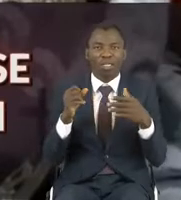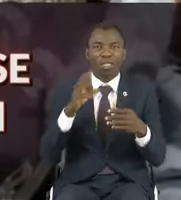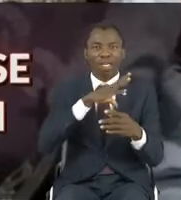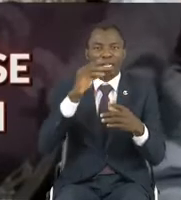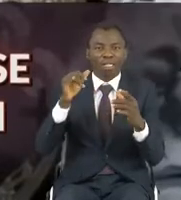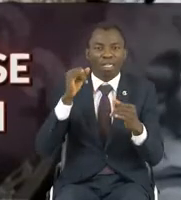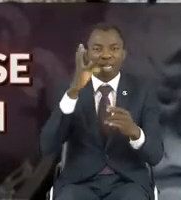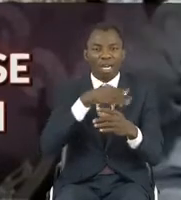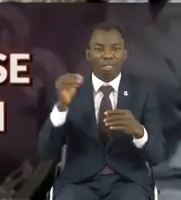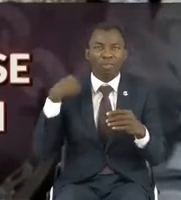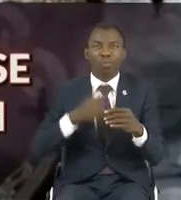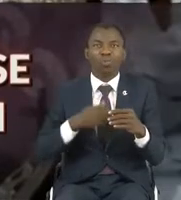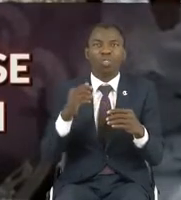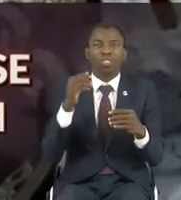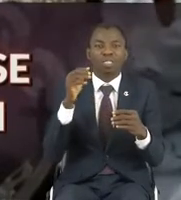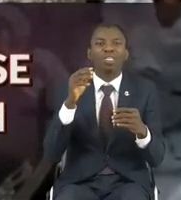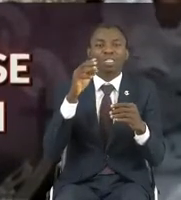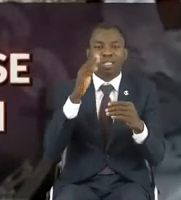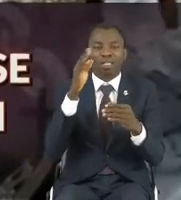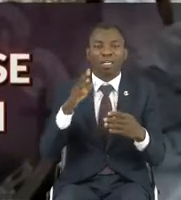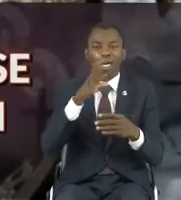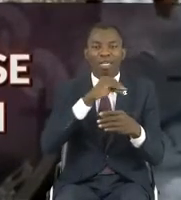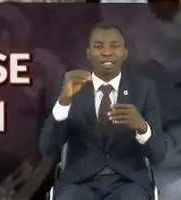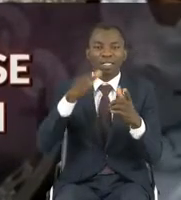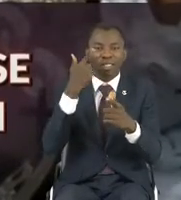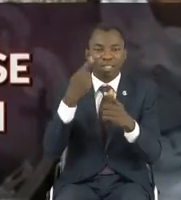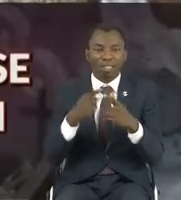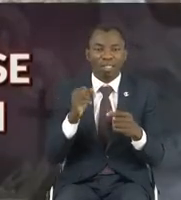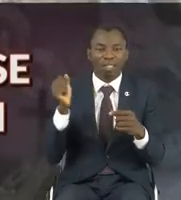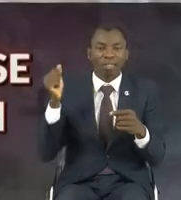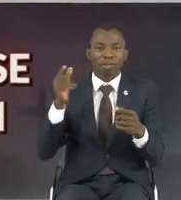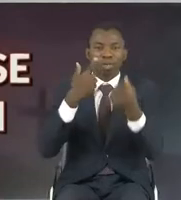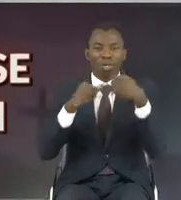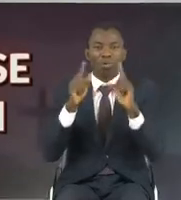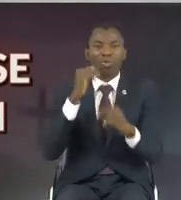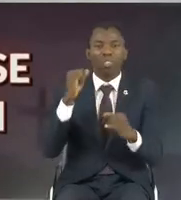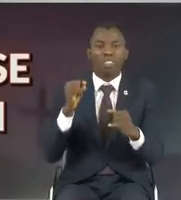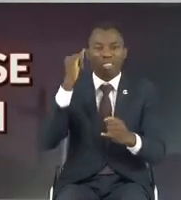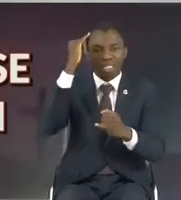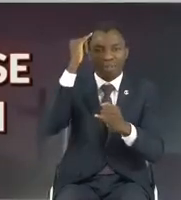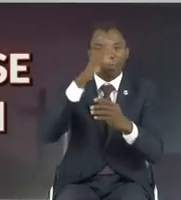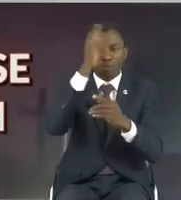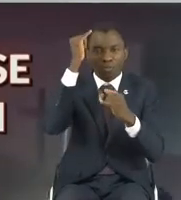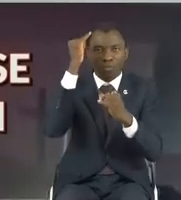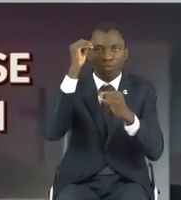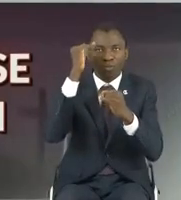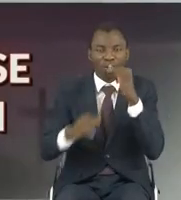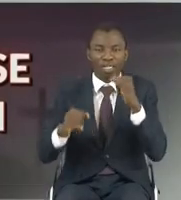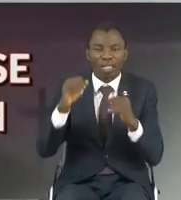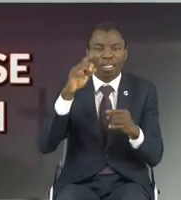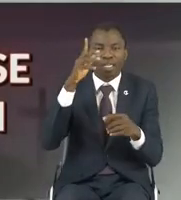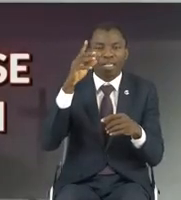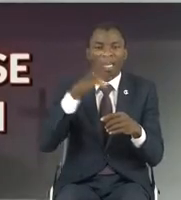eyes to the other side, consummate, the climax of the benefit of redemption for